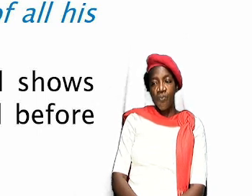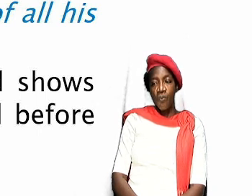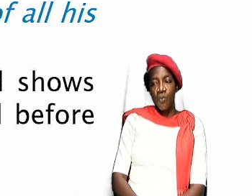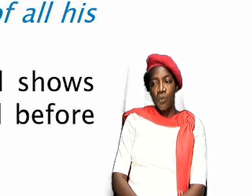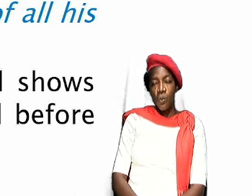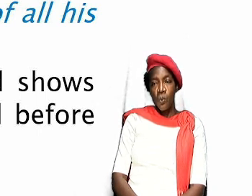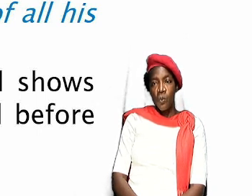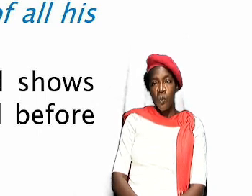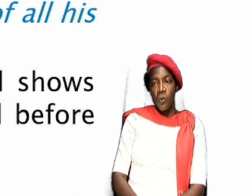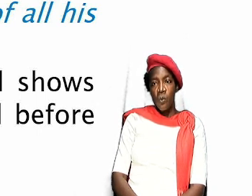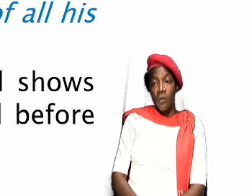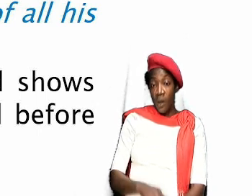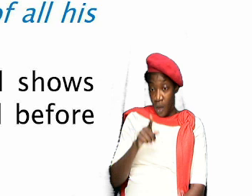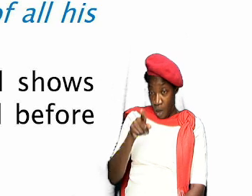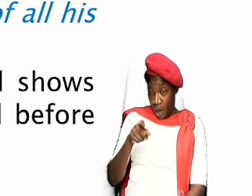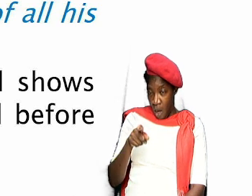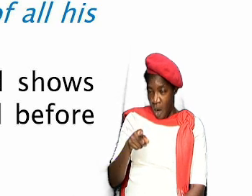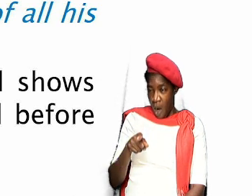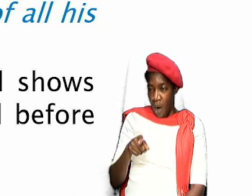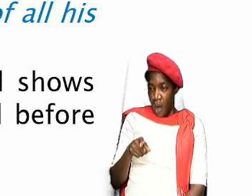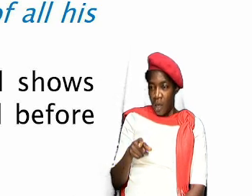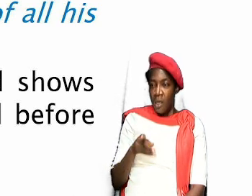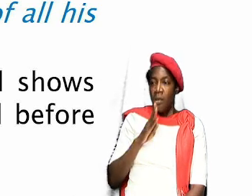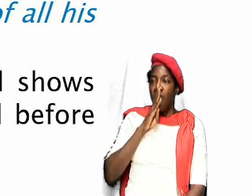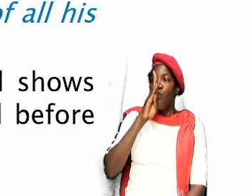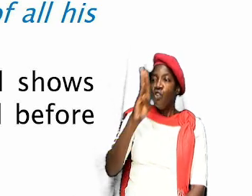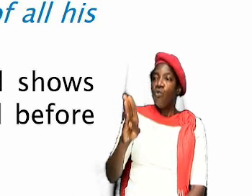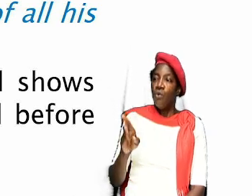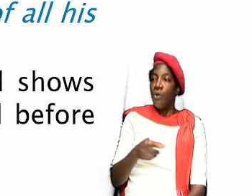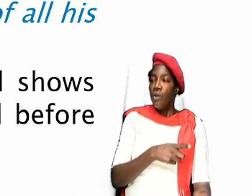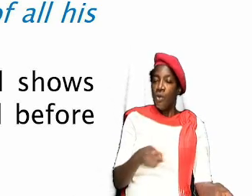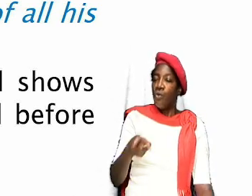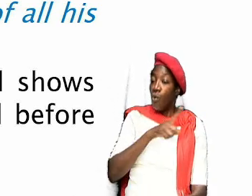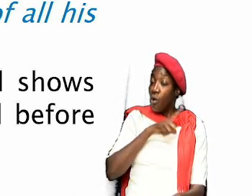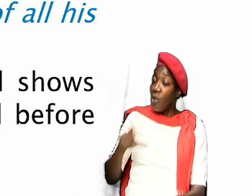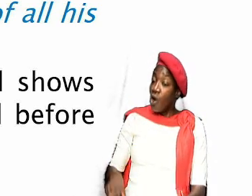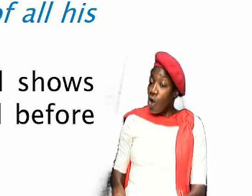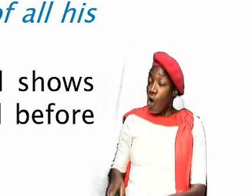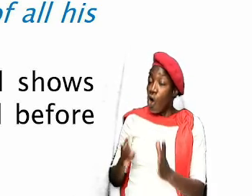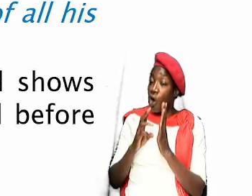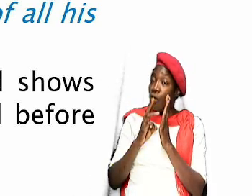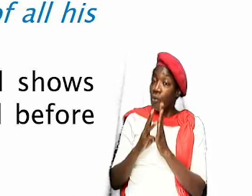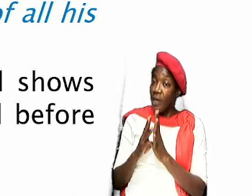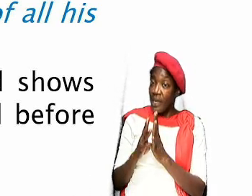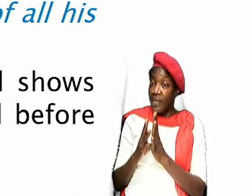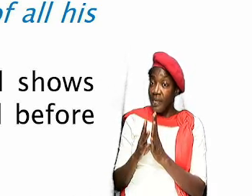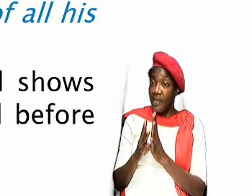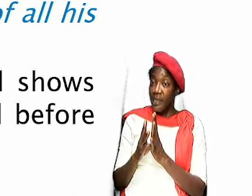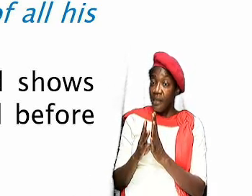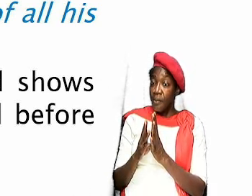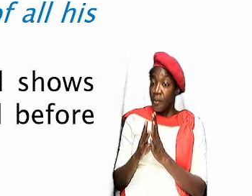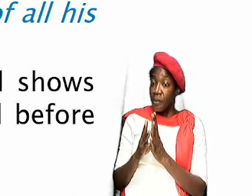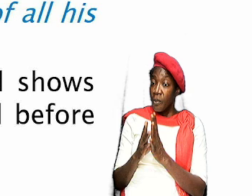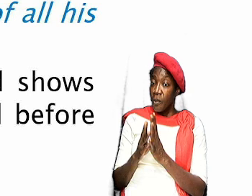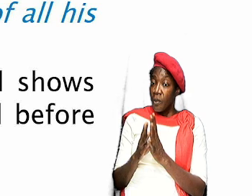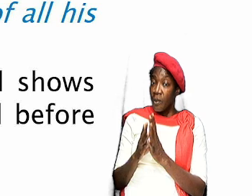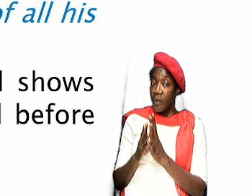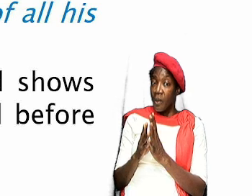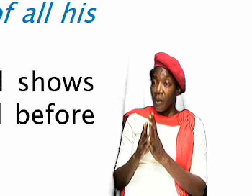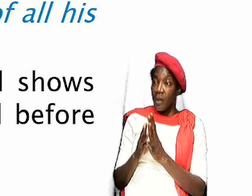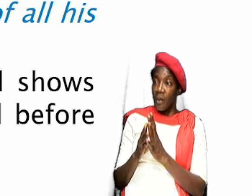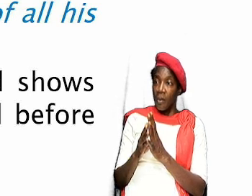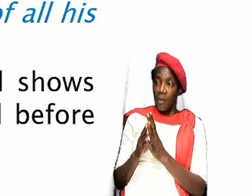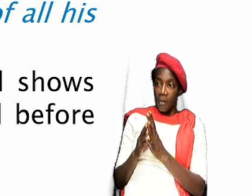In order to make sure that he is doing the will of the Lord. This was one of the main reasons.